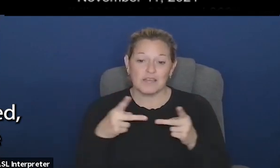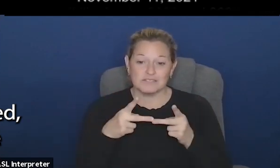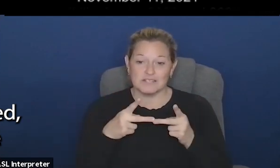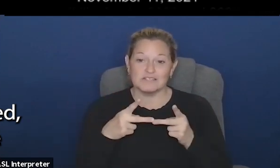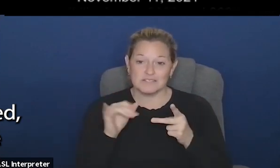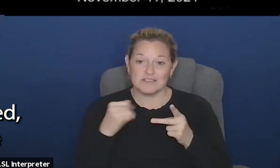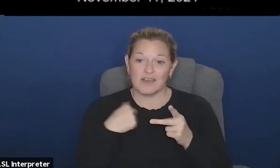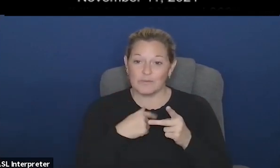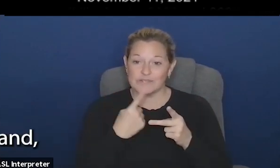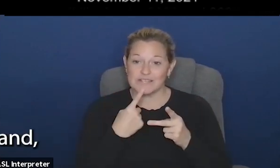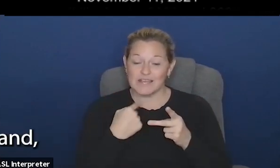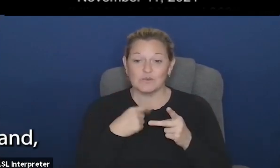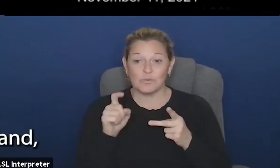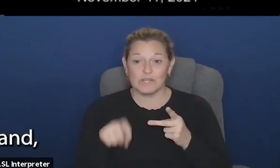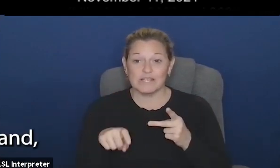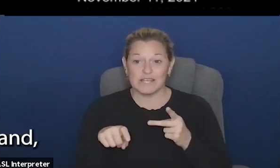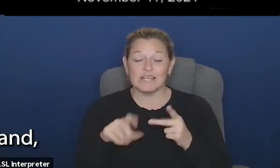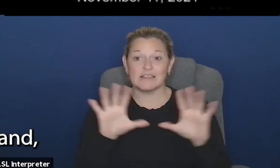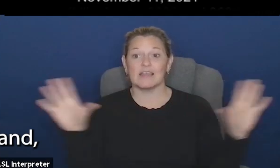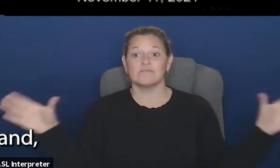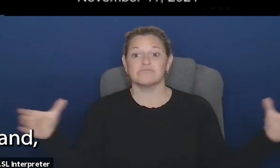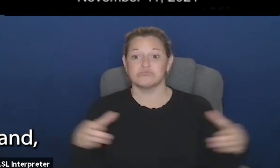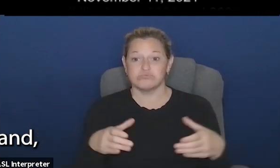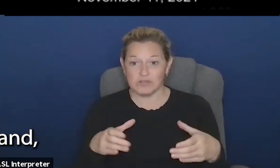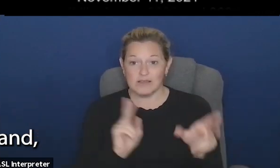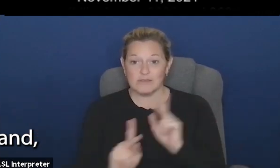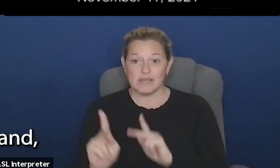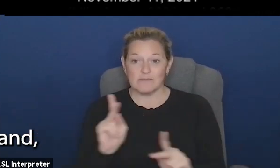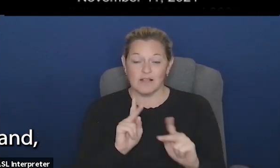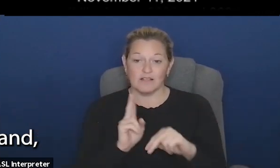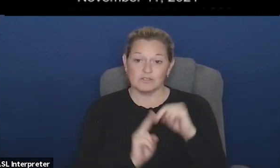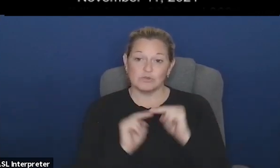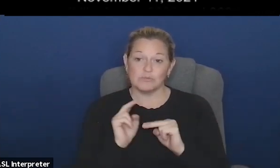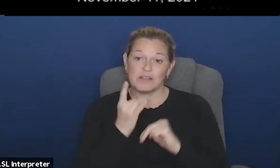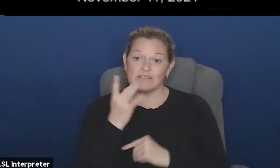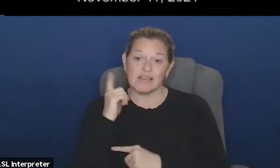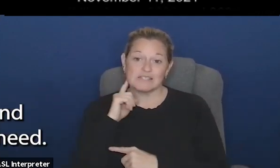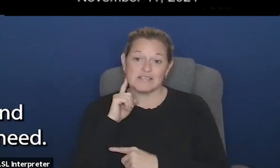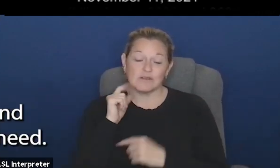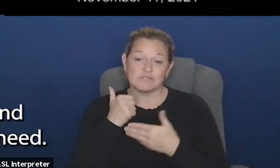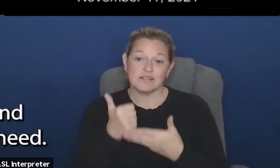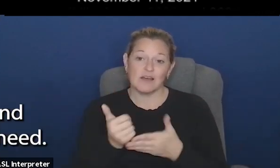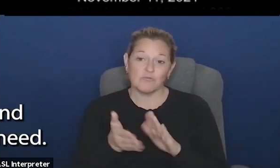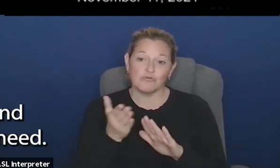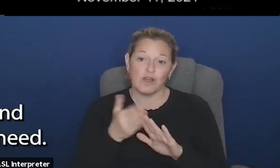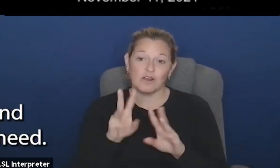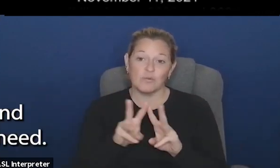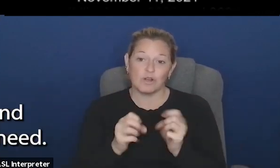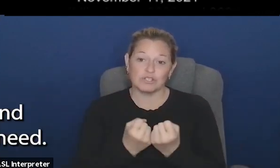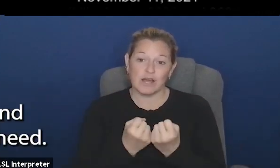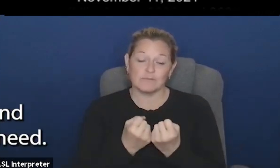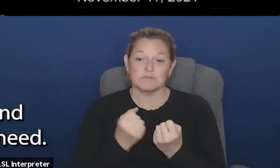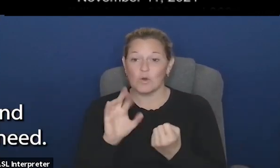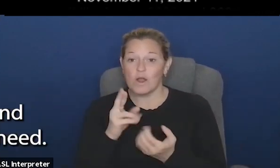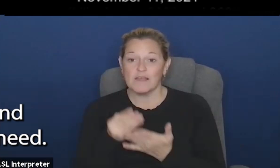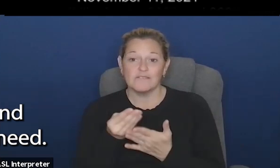an army of people to help build light sounds, to help run these workshops and, potentially donate. So like having a group build